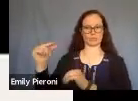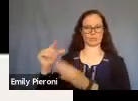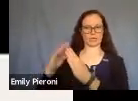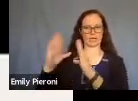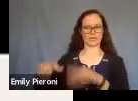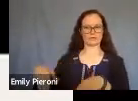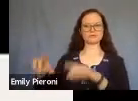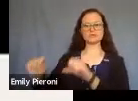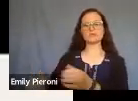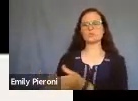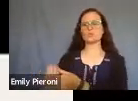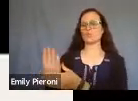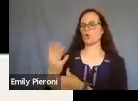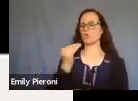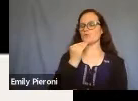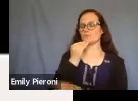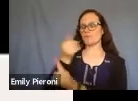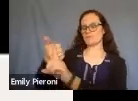own food.